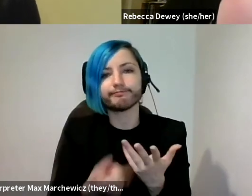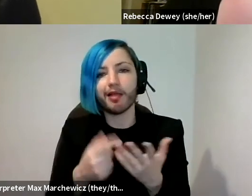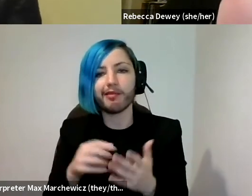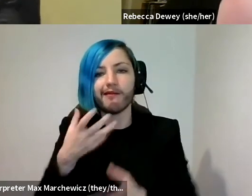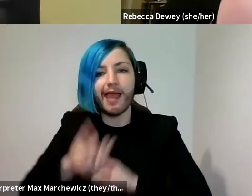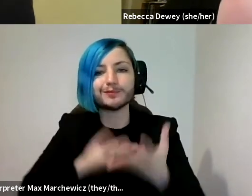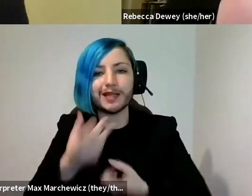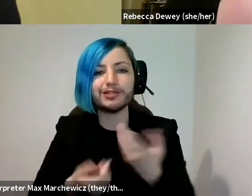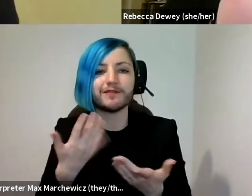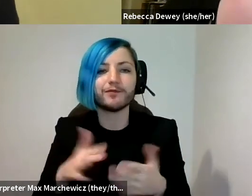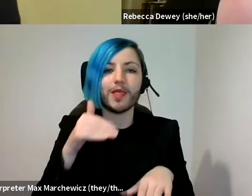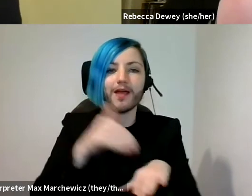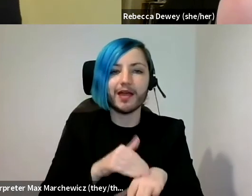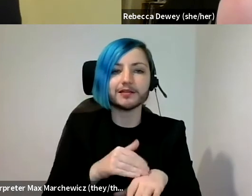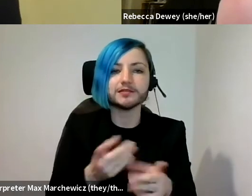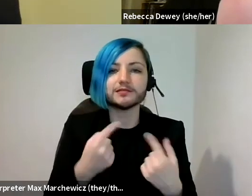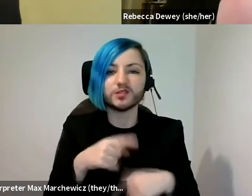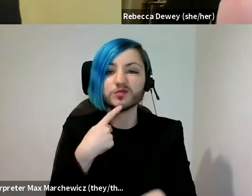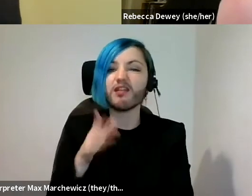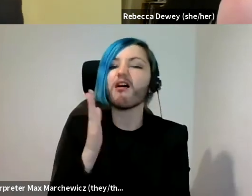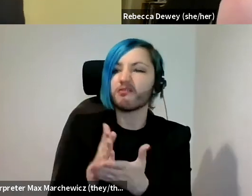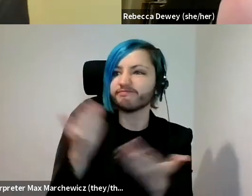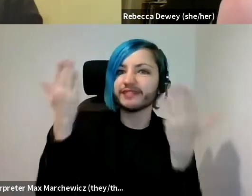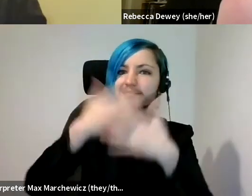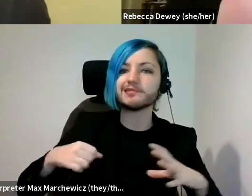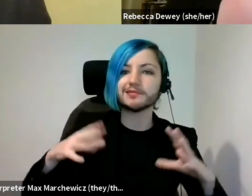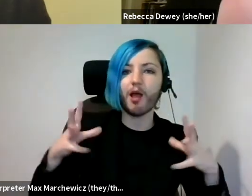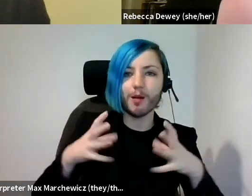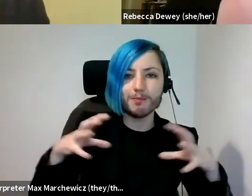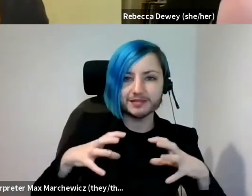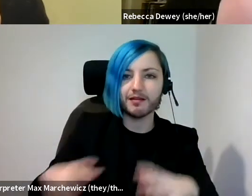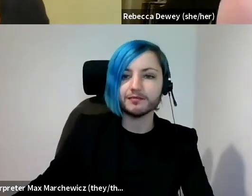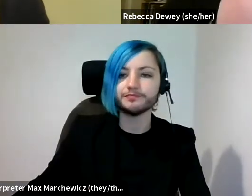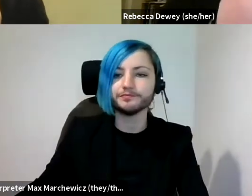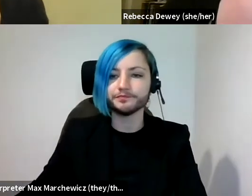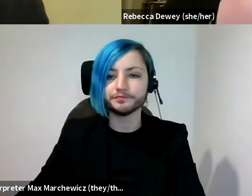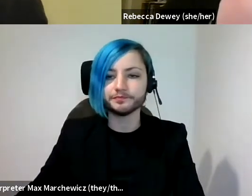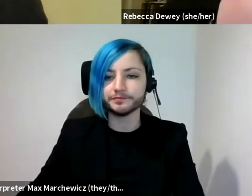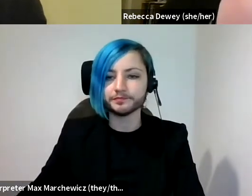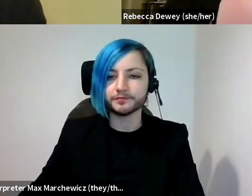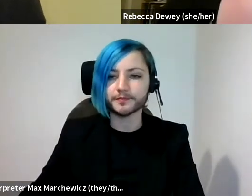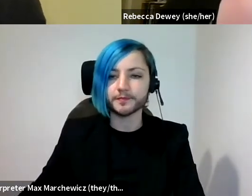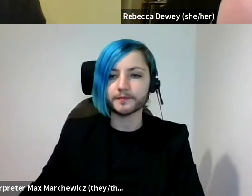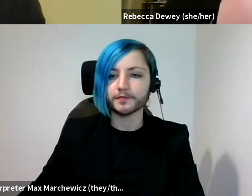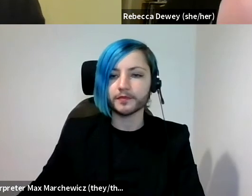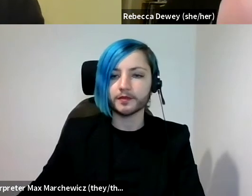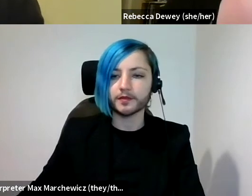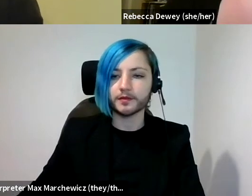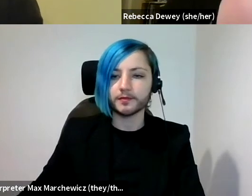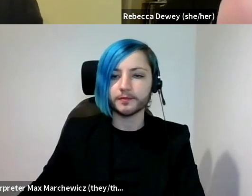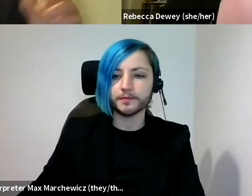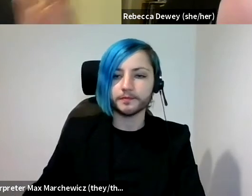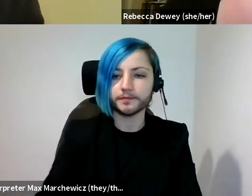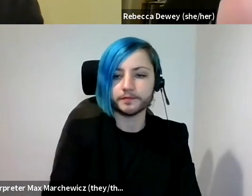effects that we sometimes allocate to dark matter. So that binary neutron star